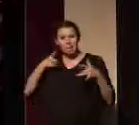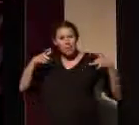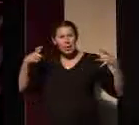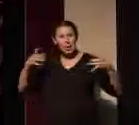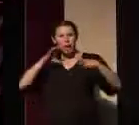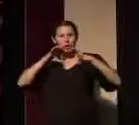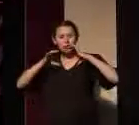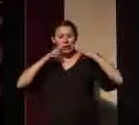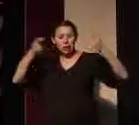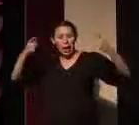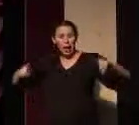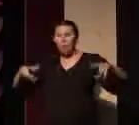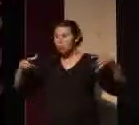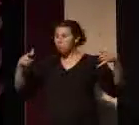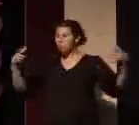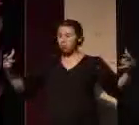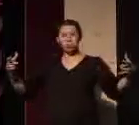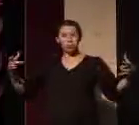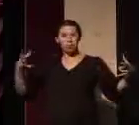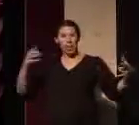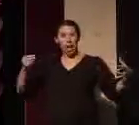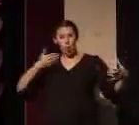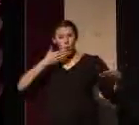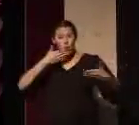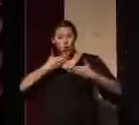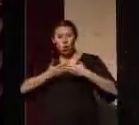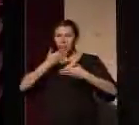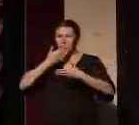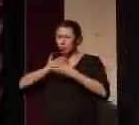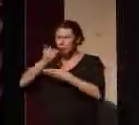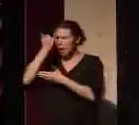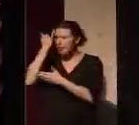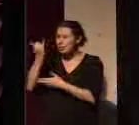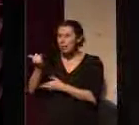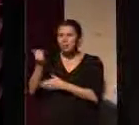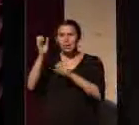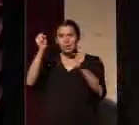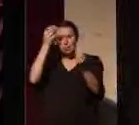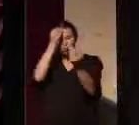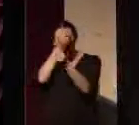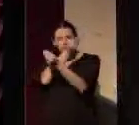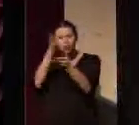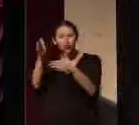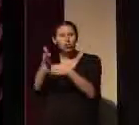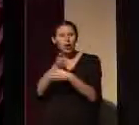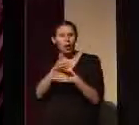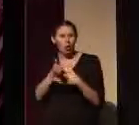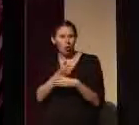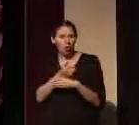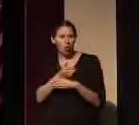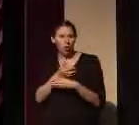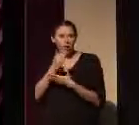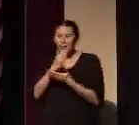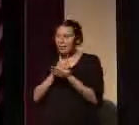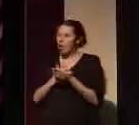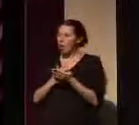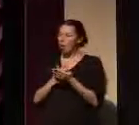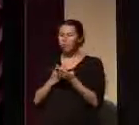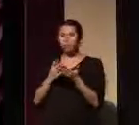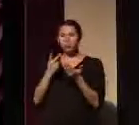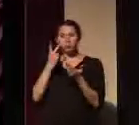were actually really good, that there were good ideas coming out that could be shared, that there could be some transparency